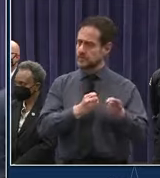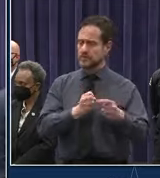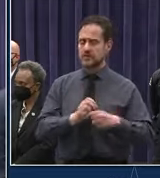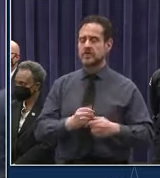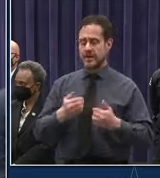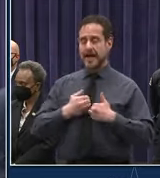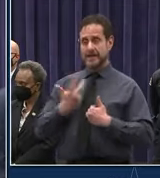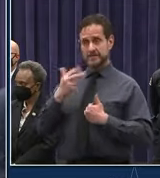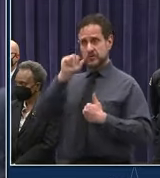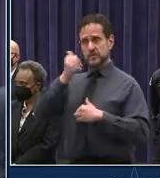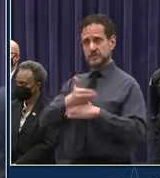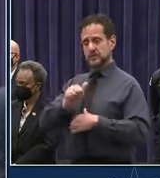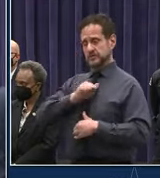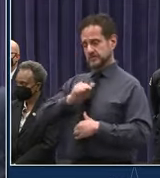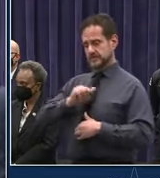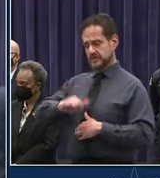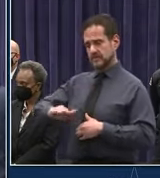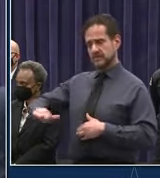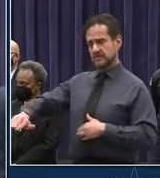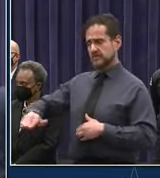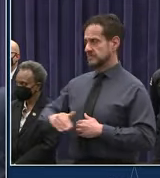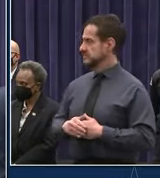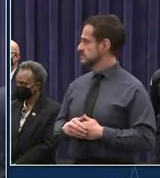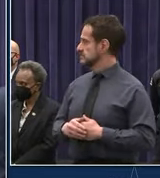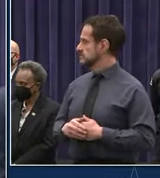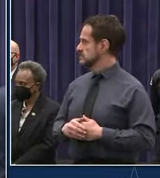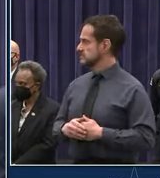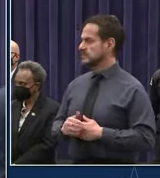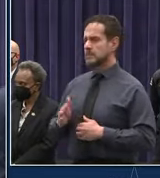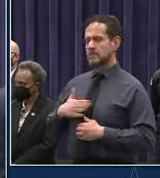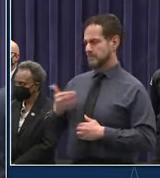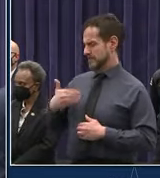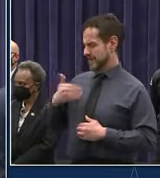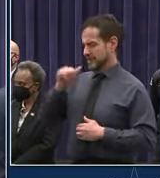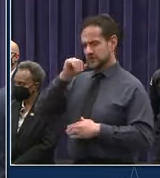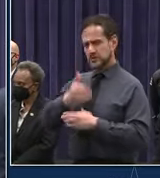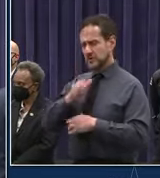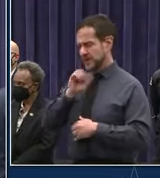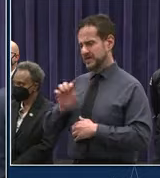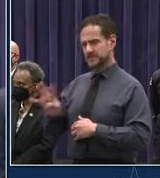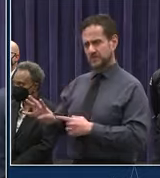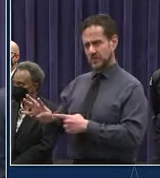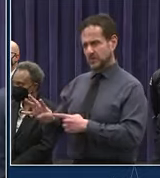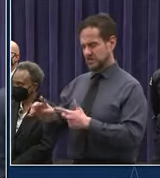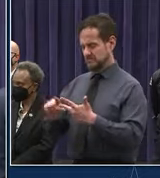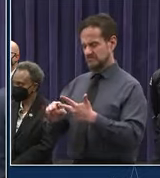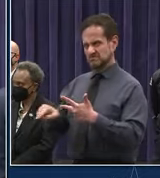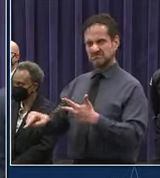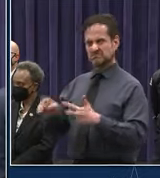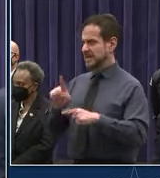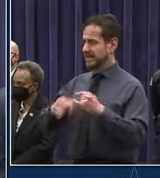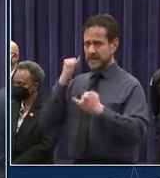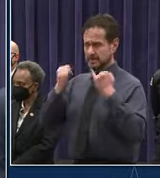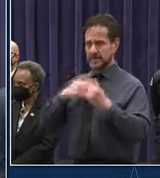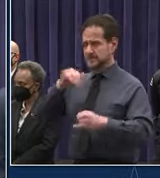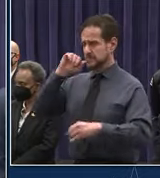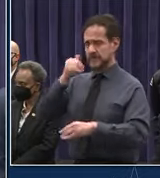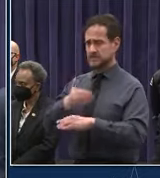three daughters. One that's four, the youngest, and I cannot imagine life without her.